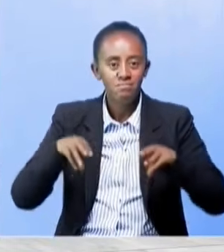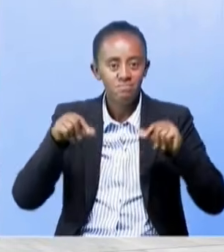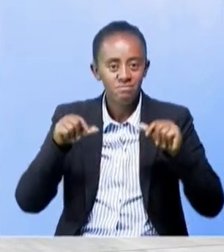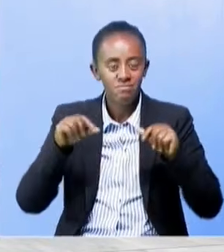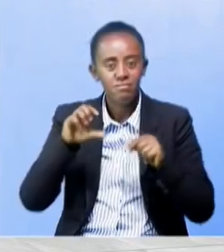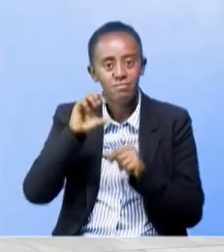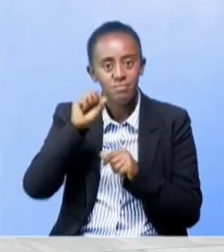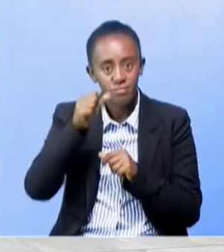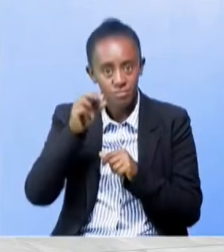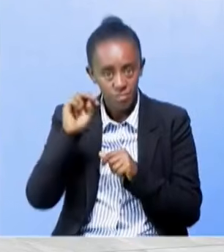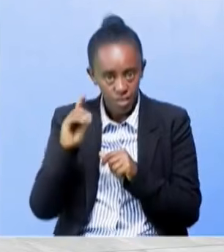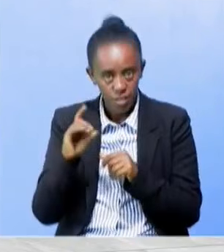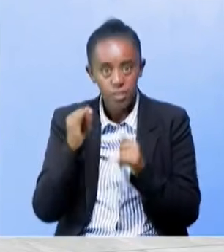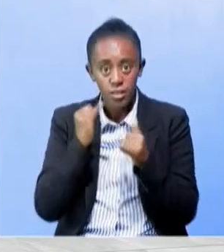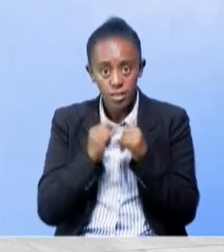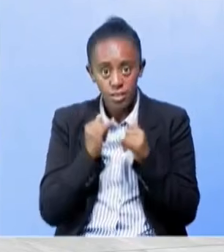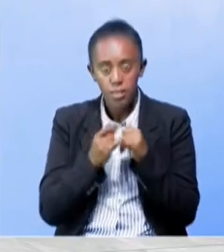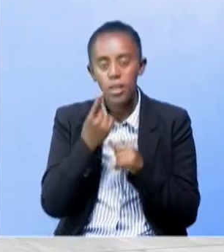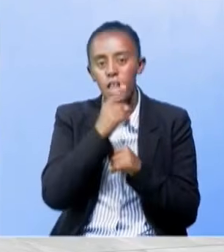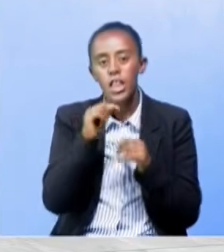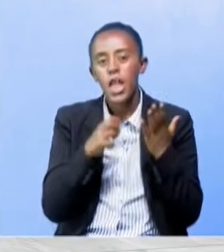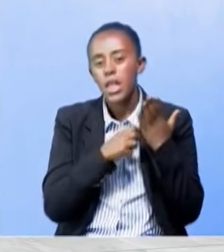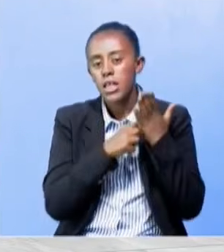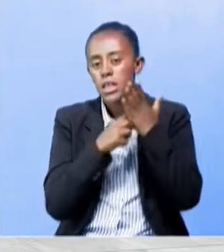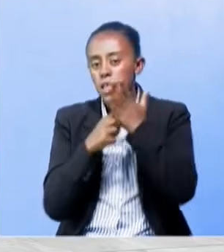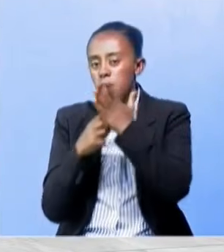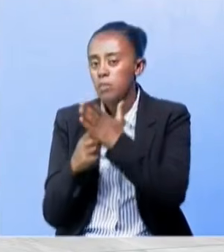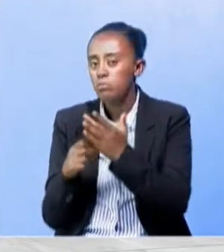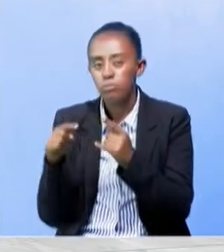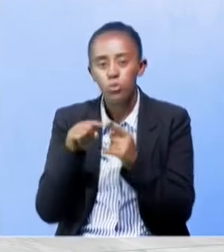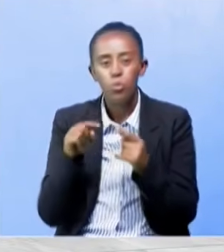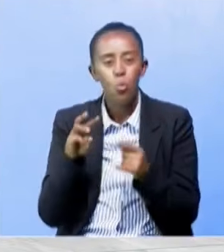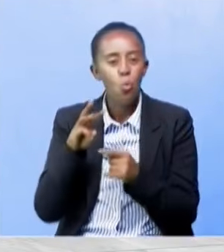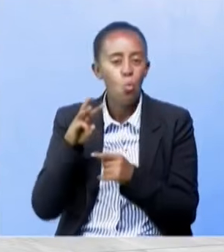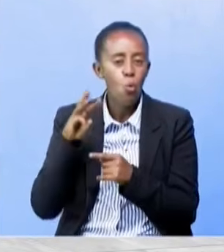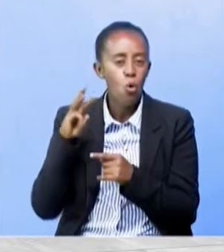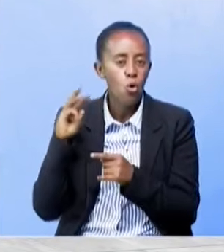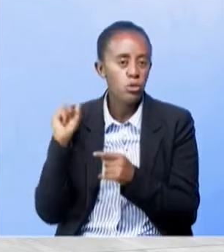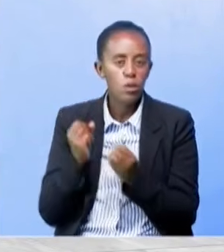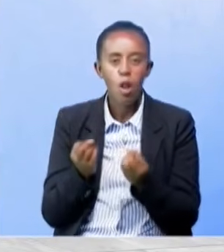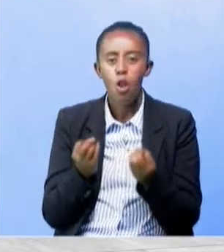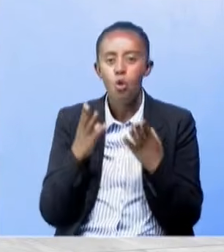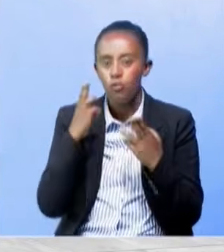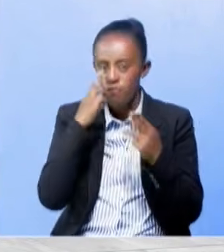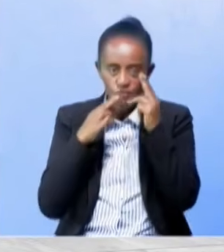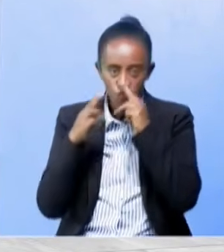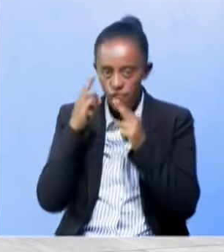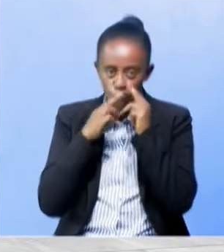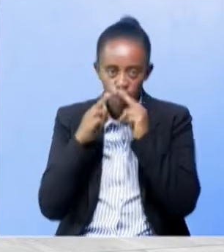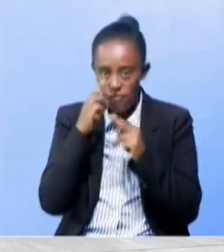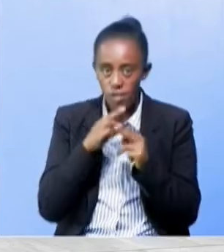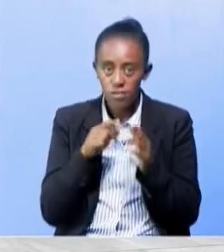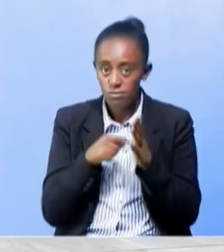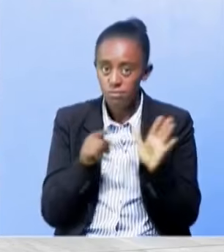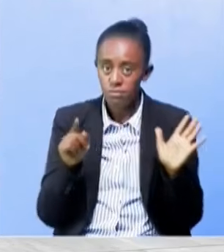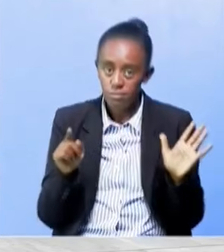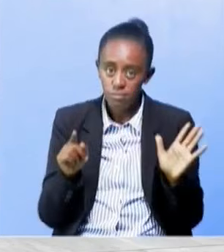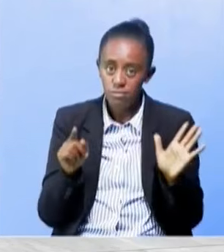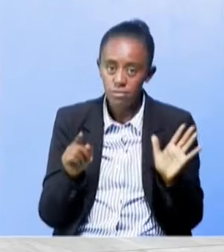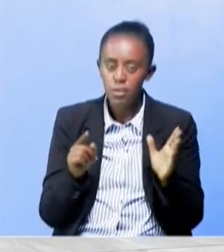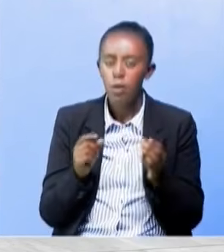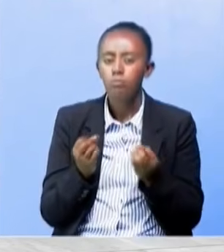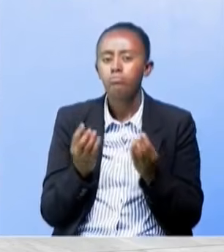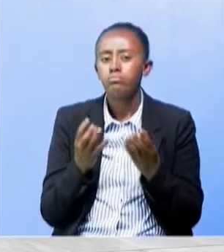about the last one? The trip to the beach was a lot fun. Clear? With a